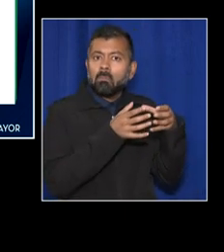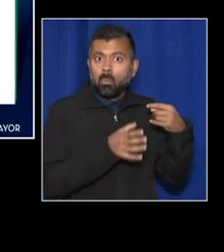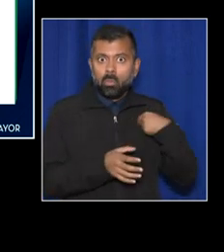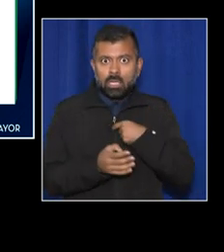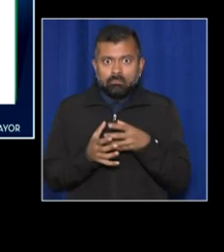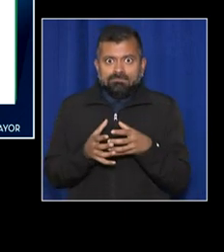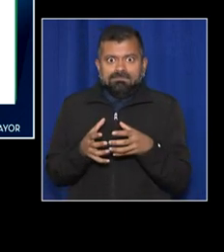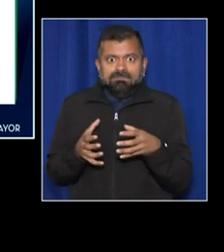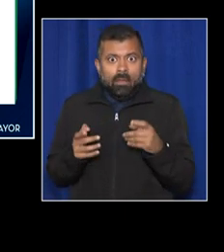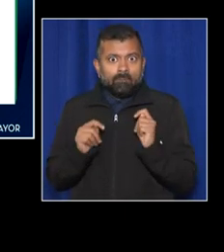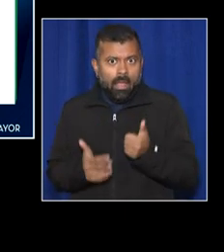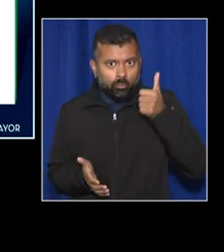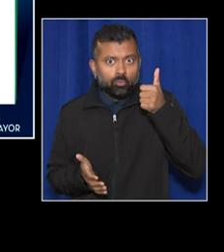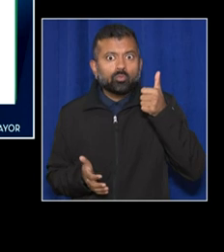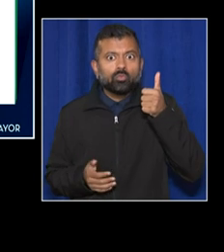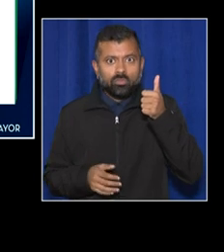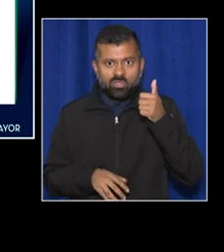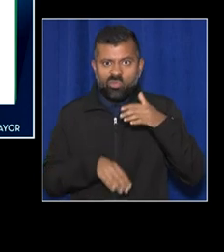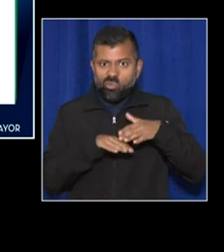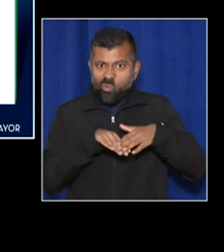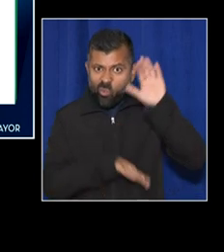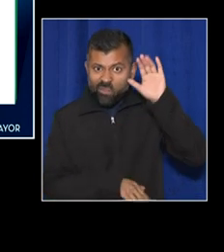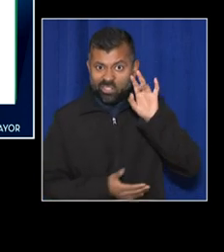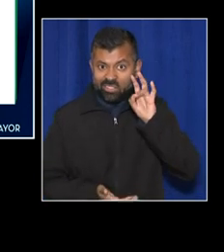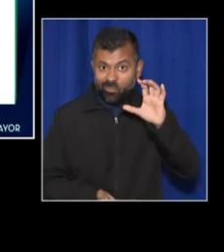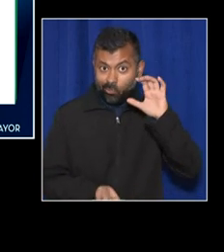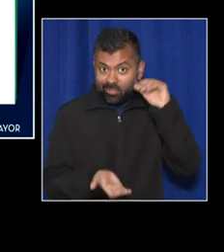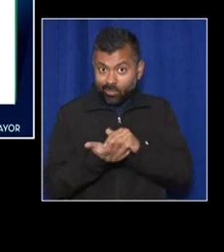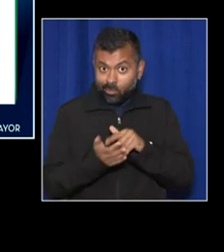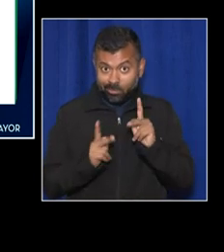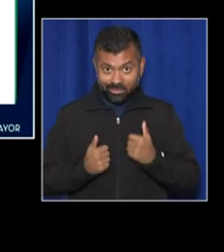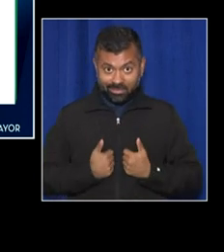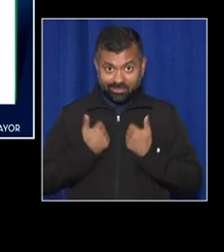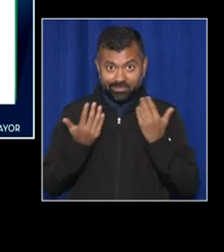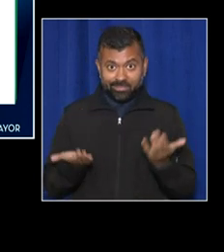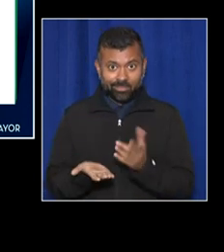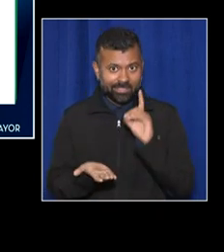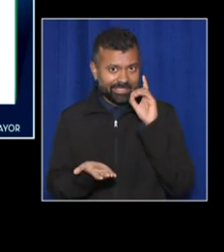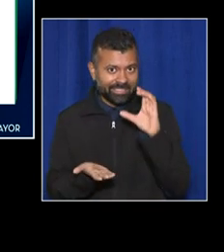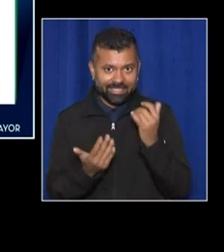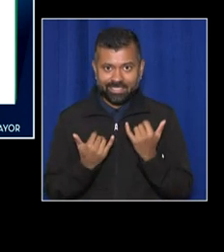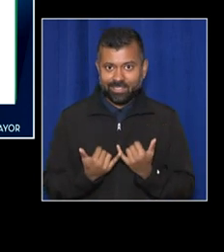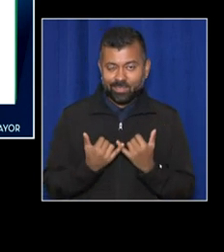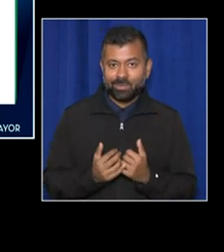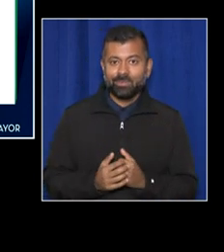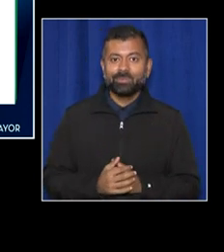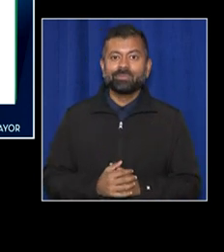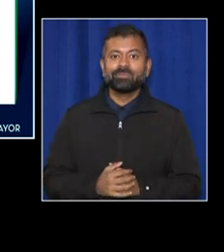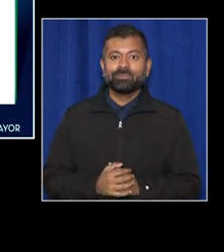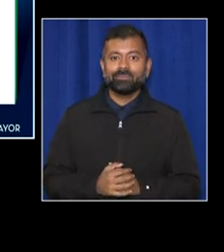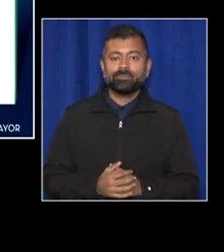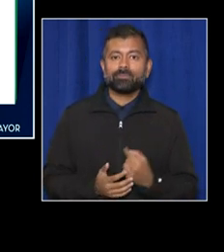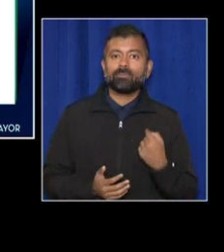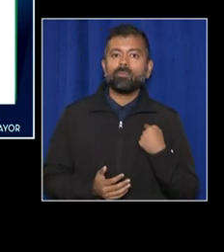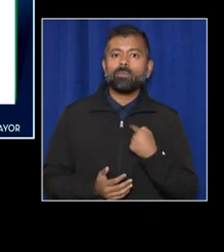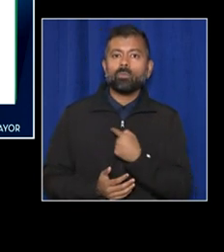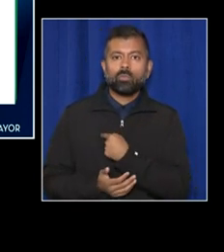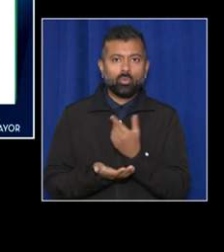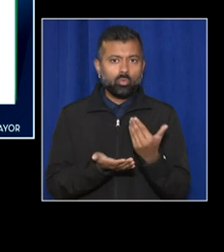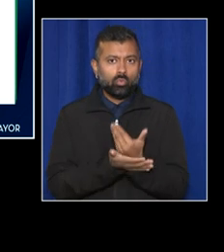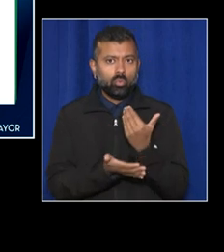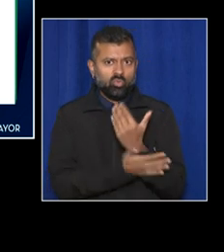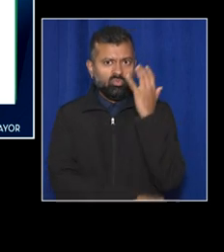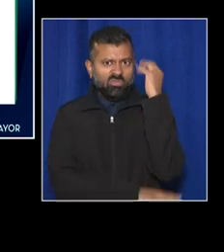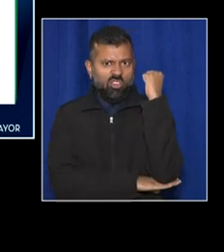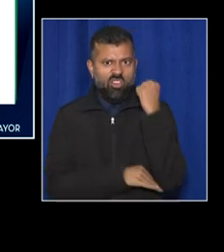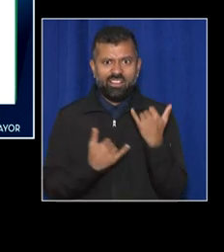700,000. We also achieved another critical milestone in that we broke a record for visitation